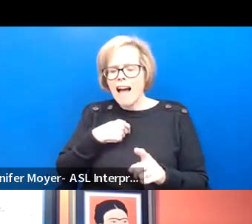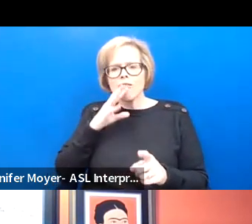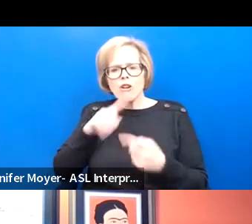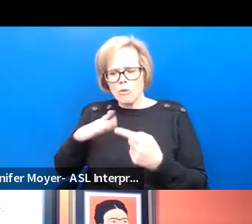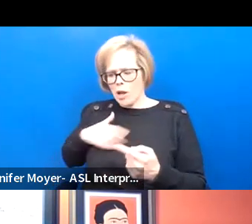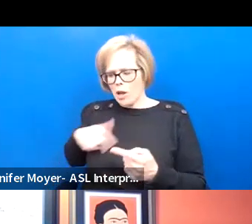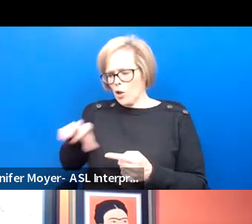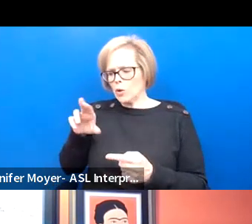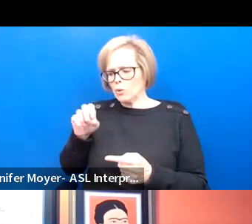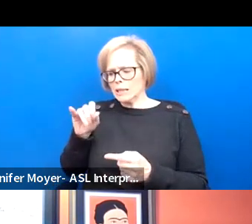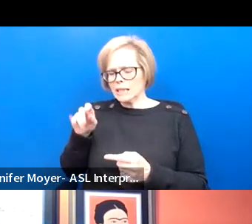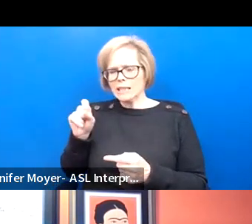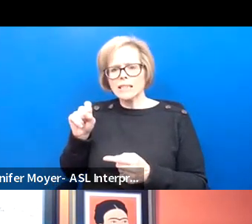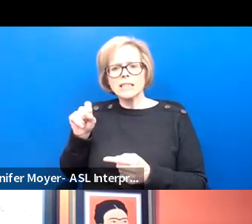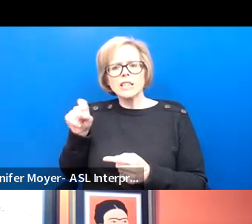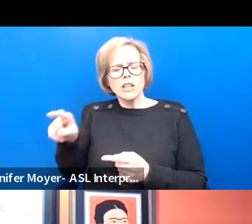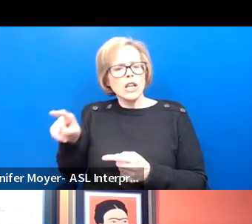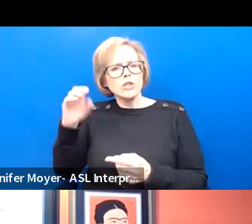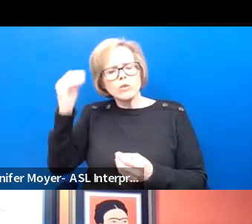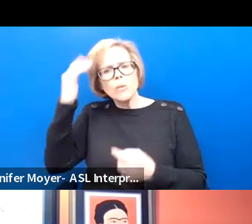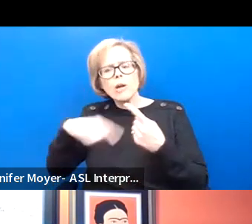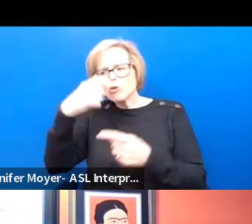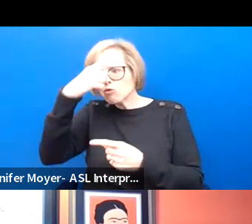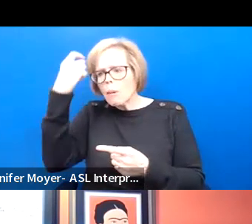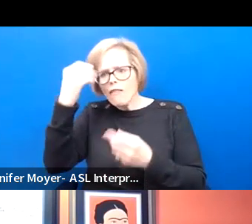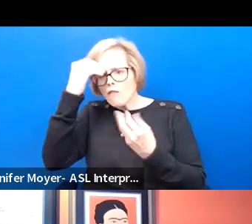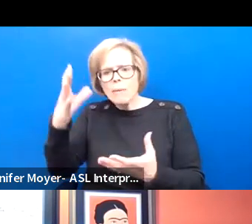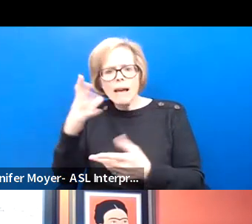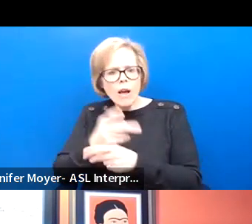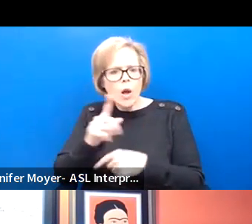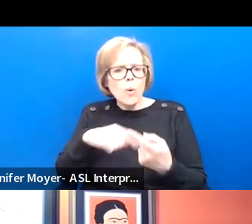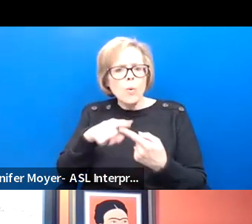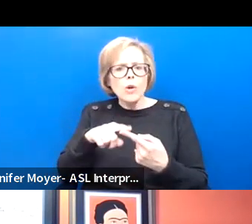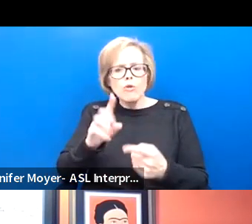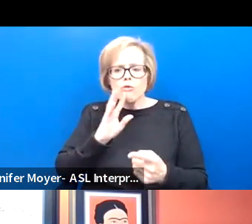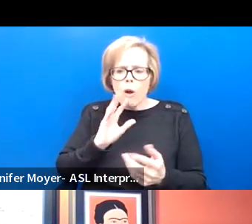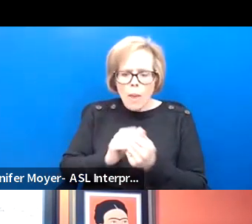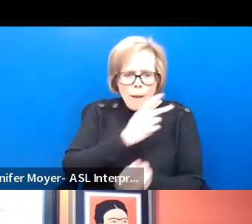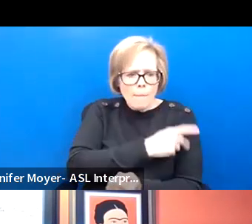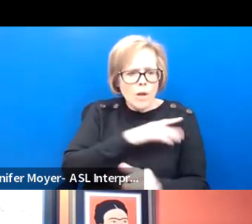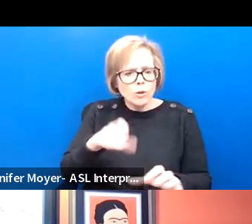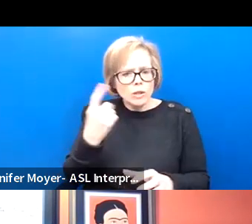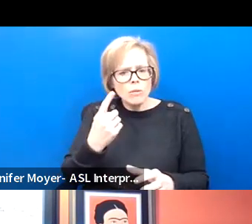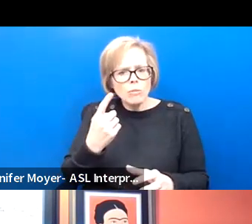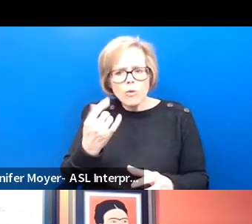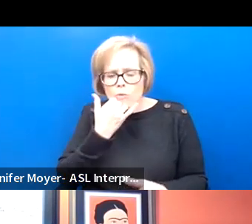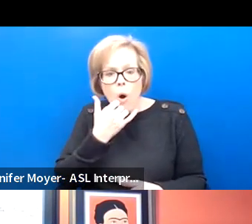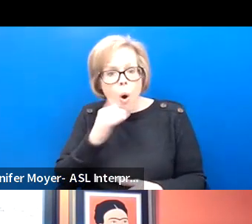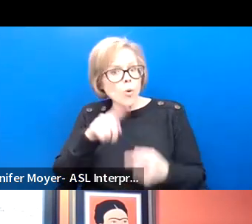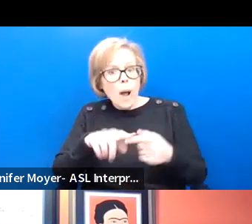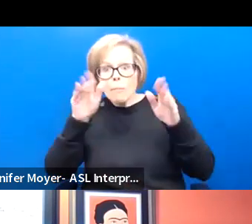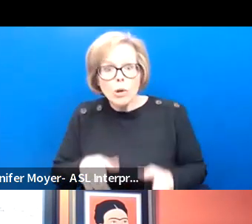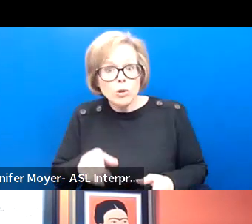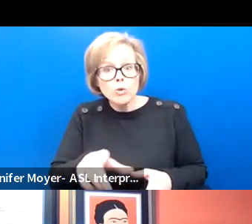with trauma-informed care when you're talking to a patient and you do something wrong, or to a person and you do something